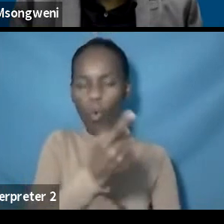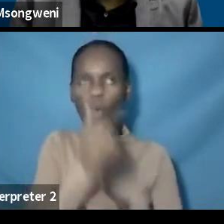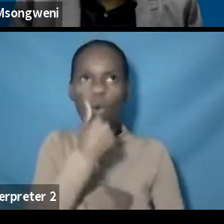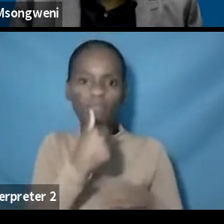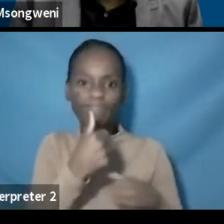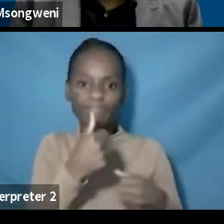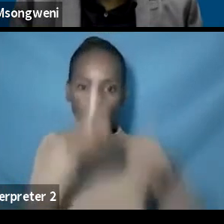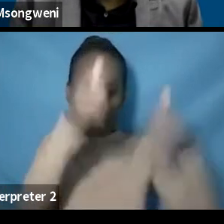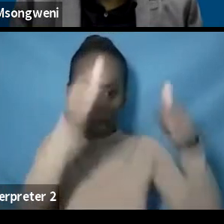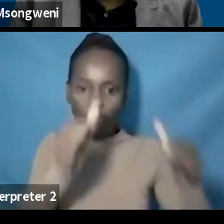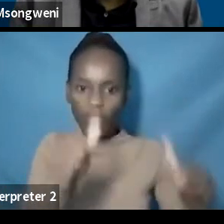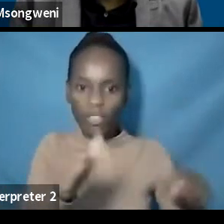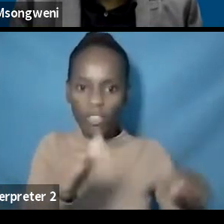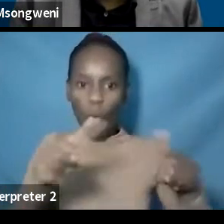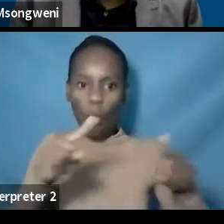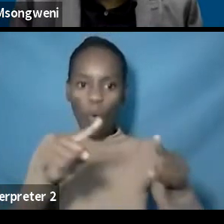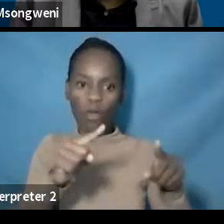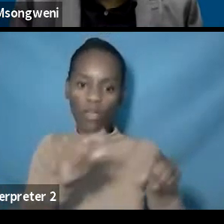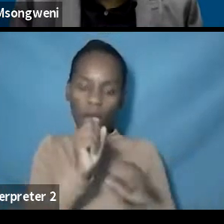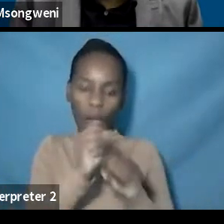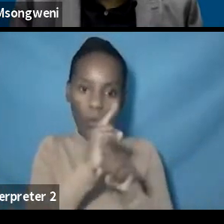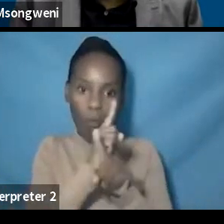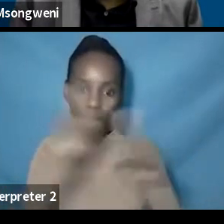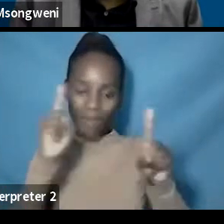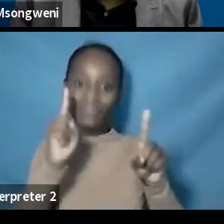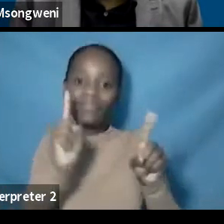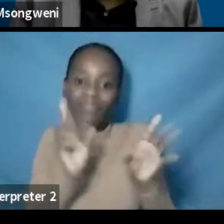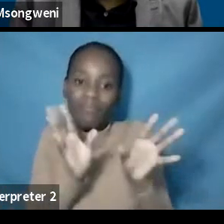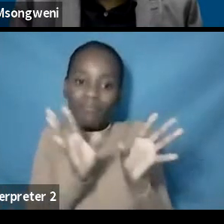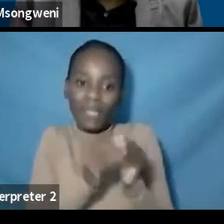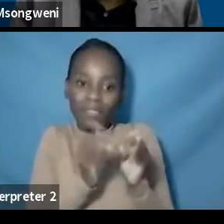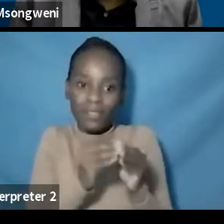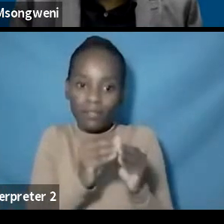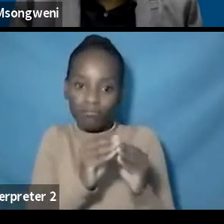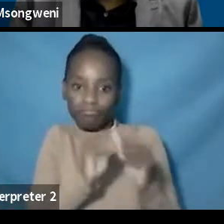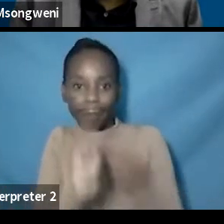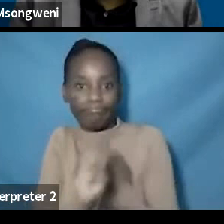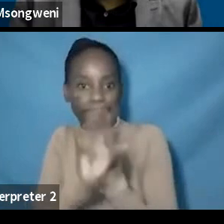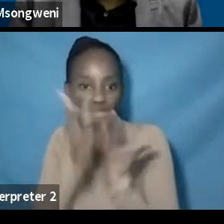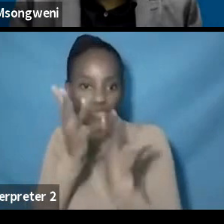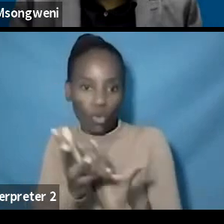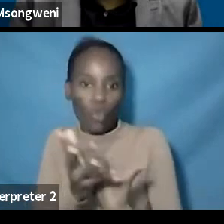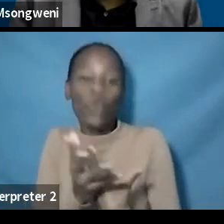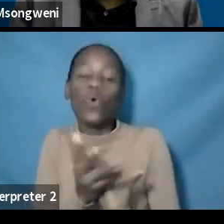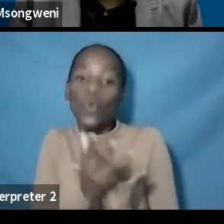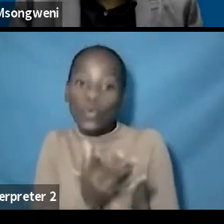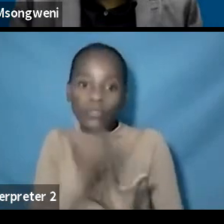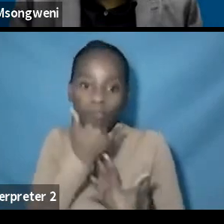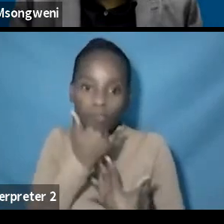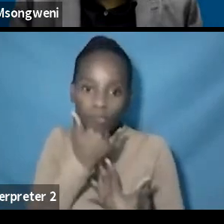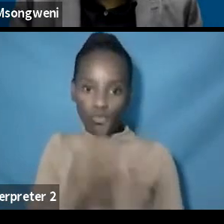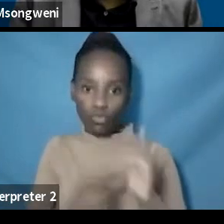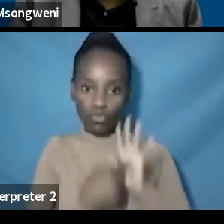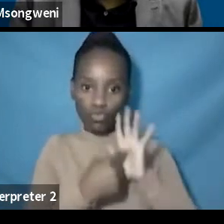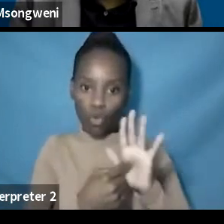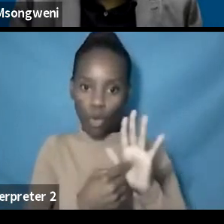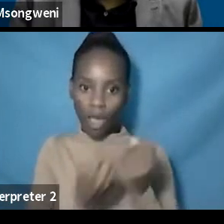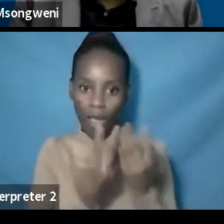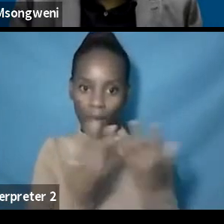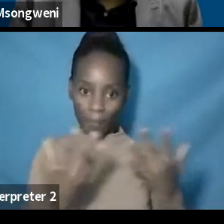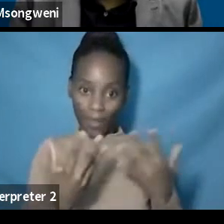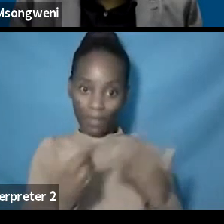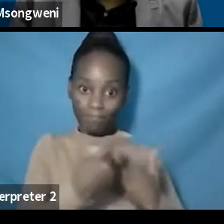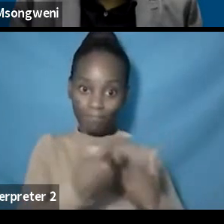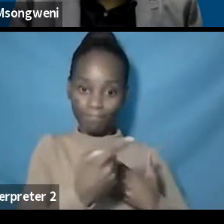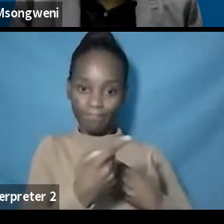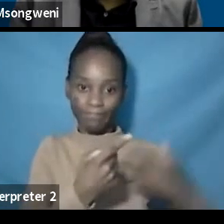awareness session as to say what are the most probable counterfeit goods that we've encountered to date. So mostly these would